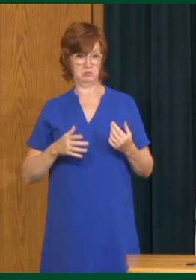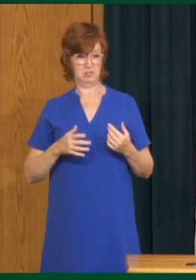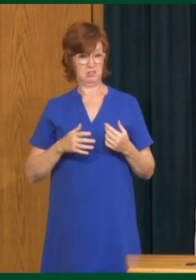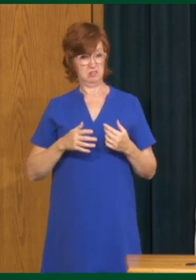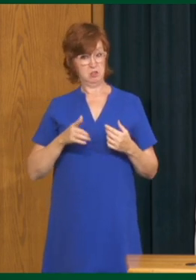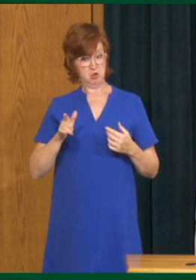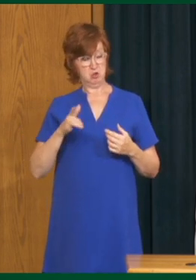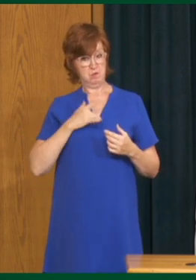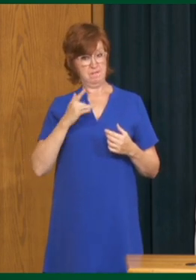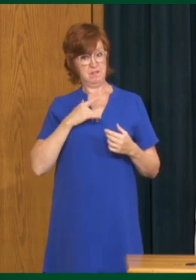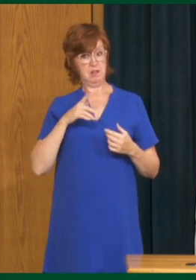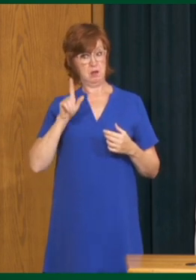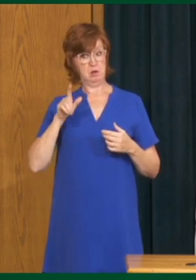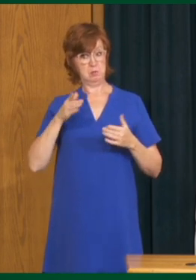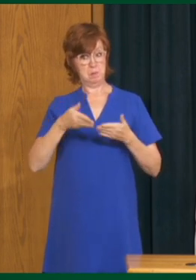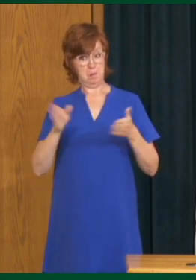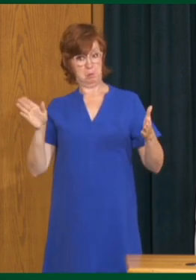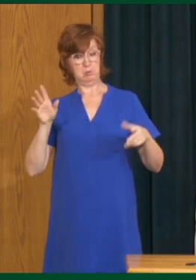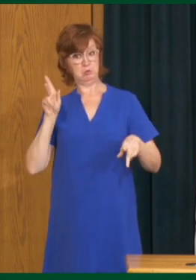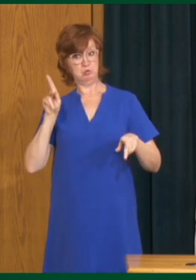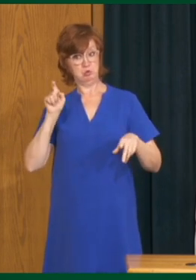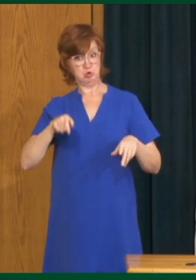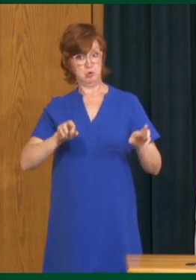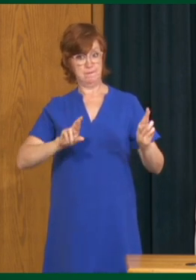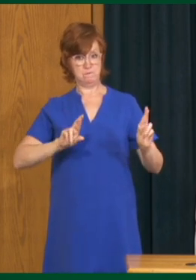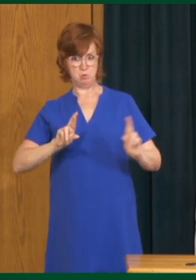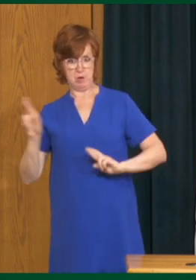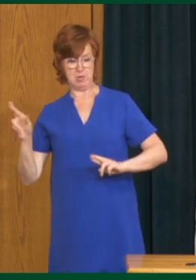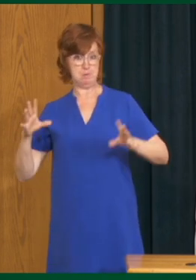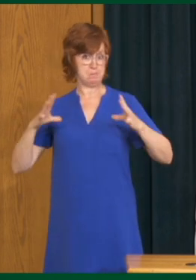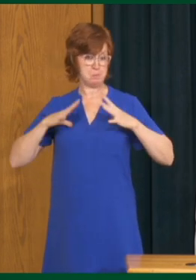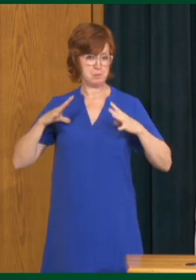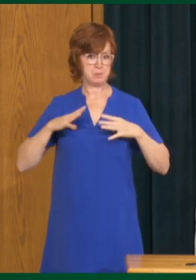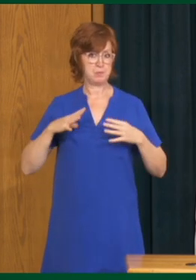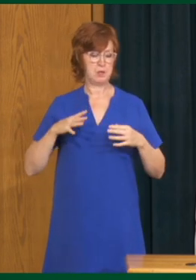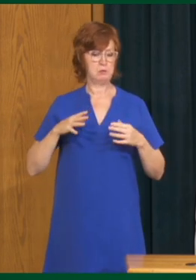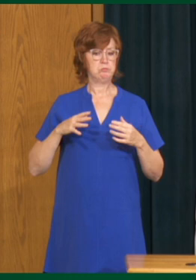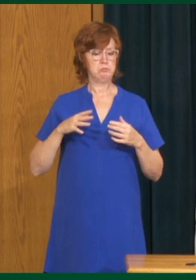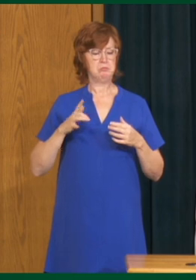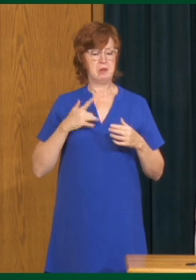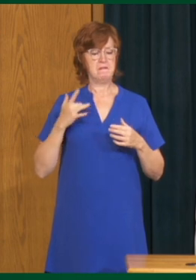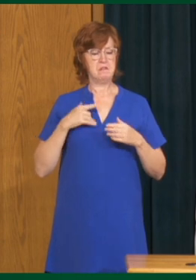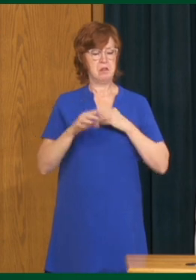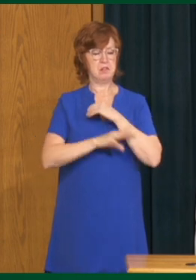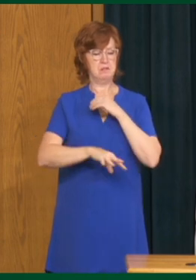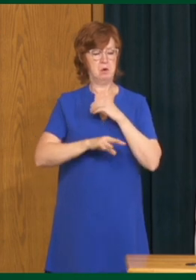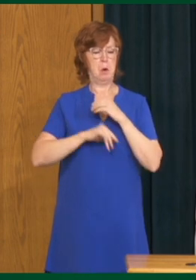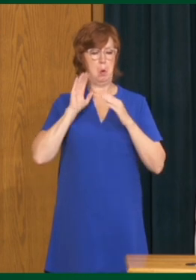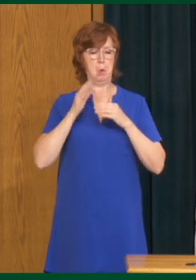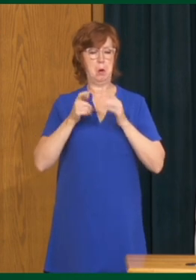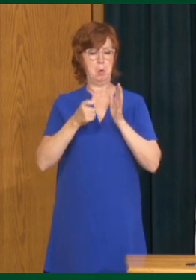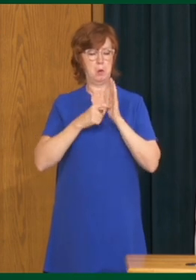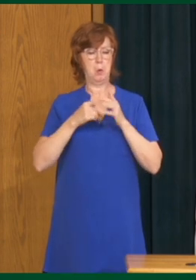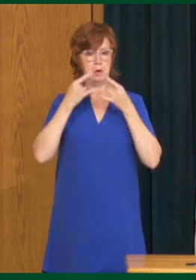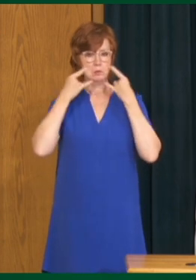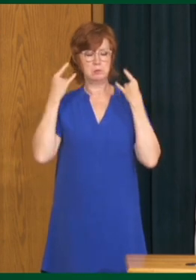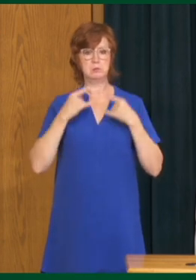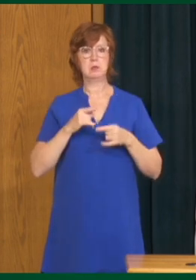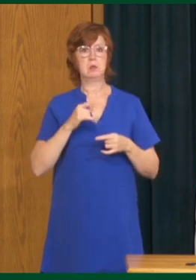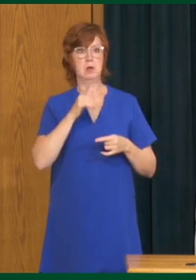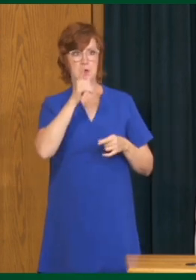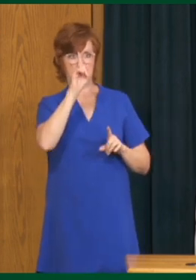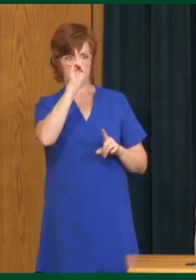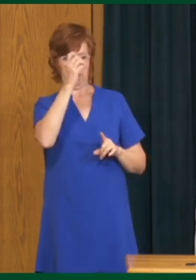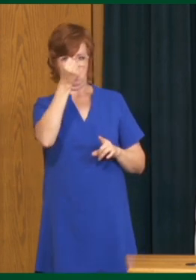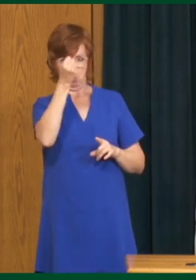when we move indoors. Is that something that people should start getting used to the idea of? Yeah. And before we move to that, I just want to make a comment